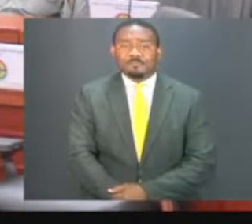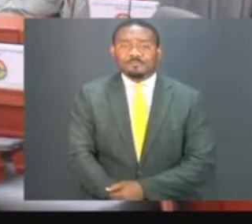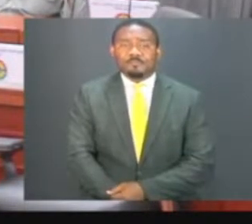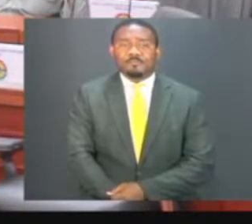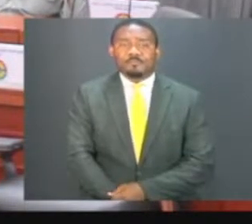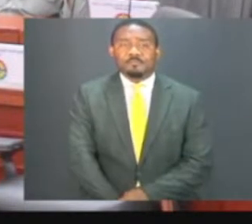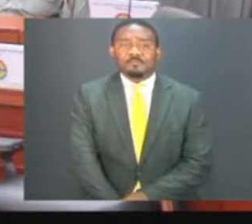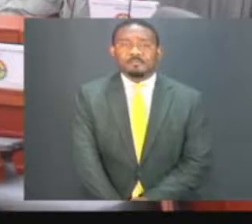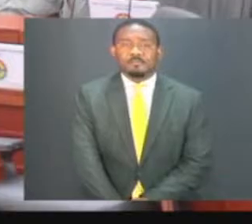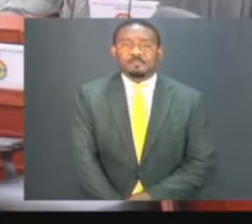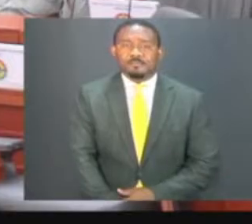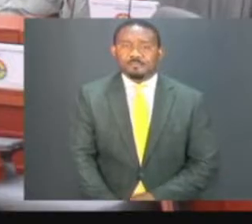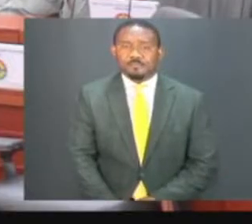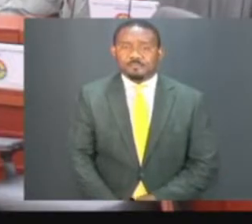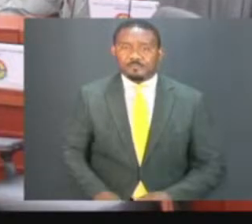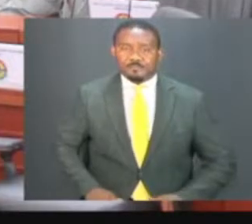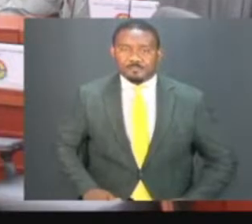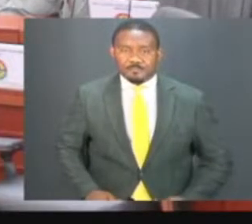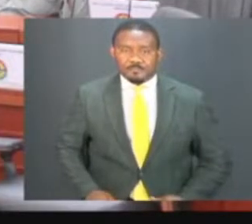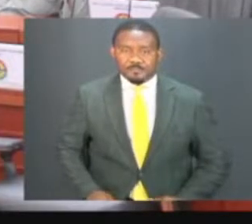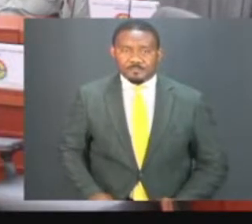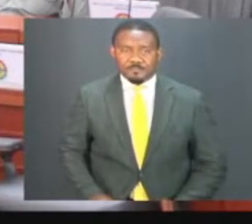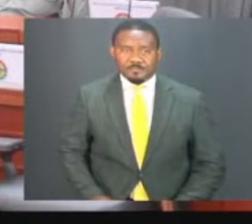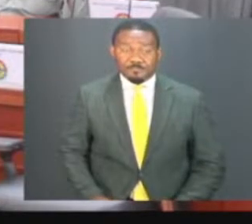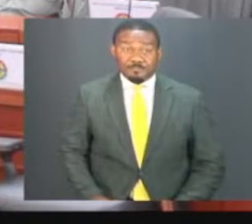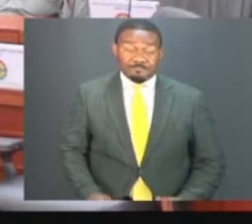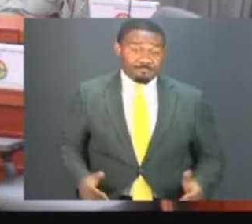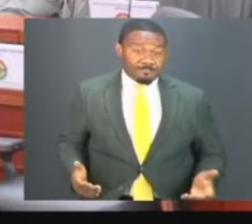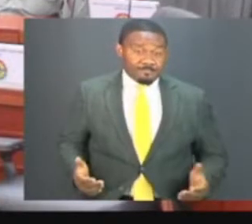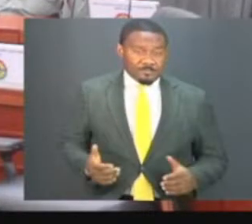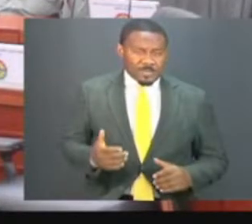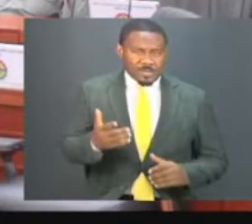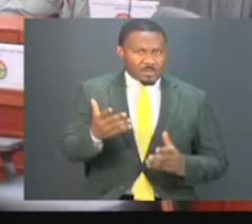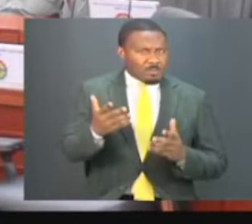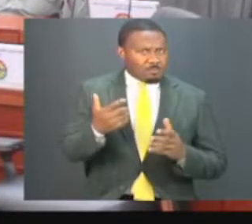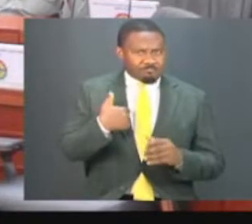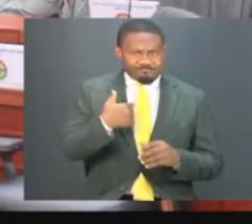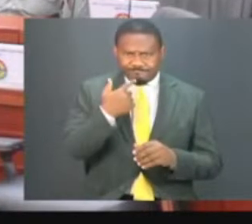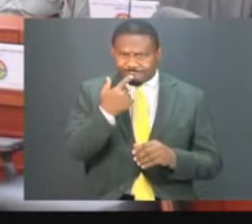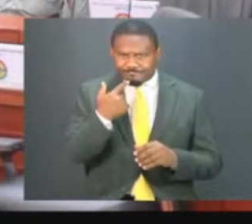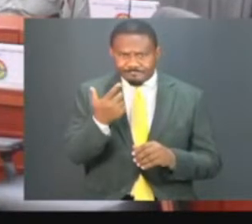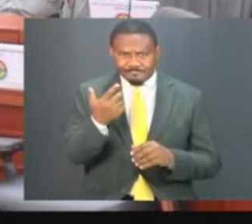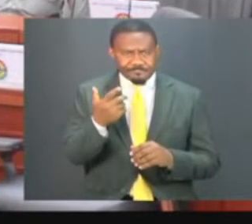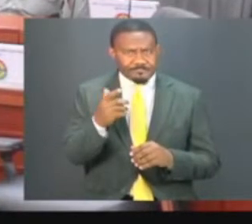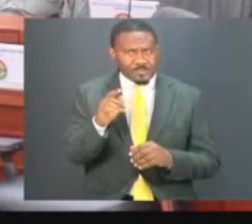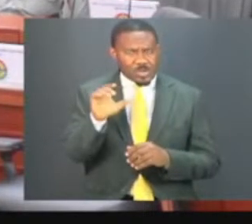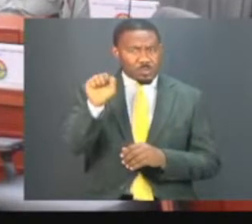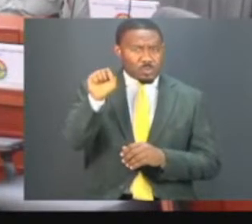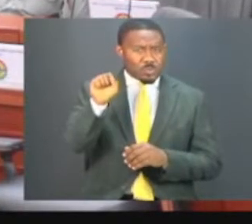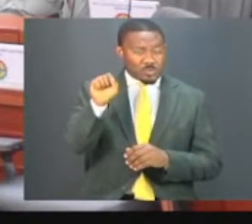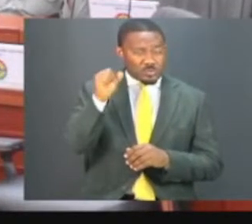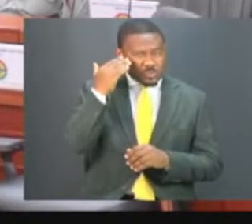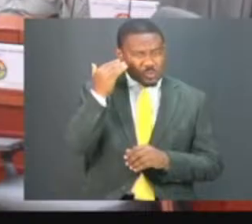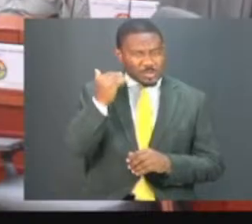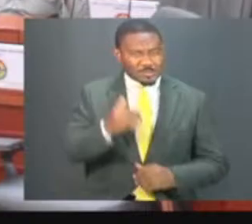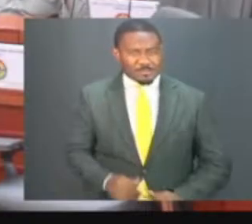Mr. Speaker, that is because when he got up